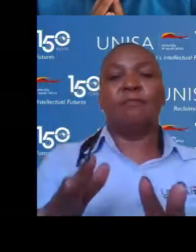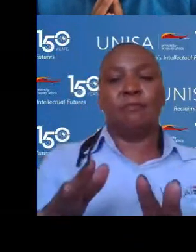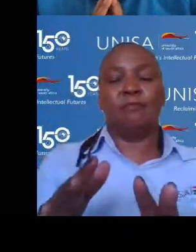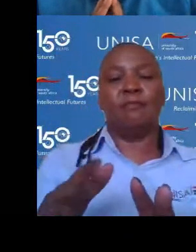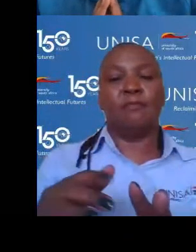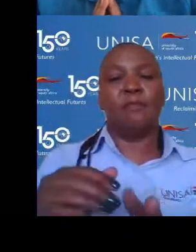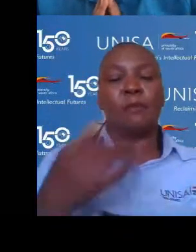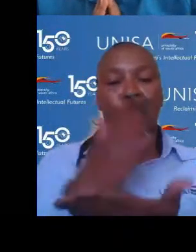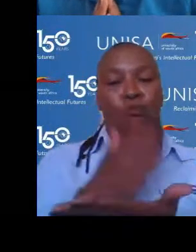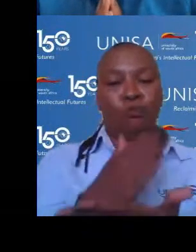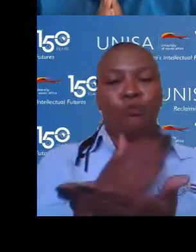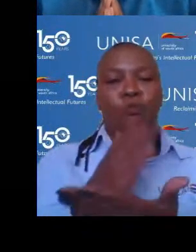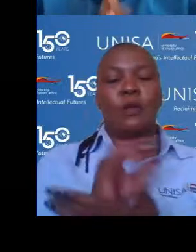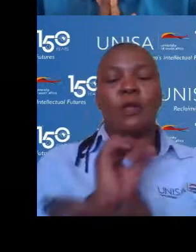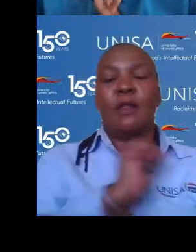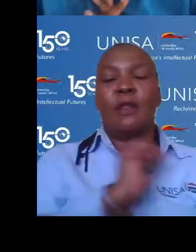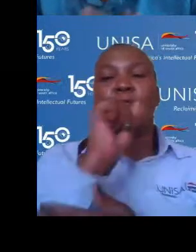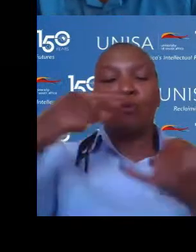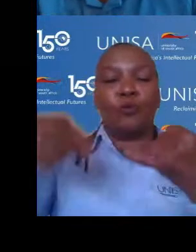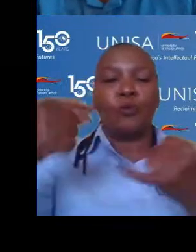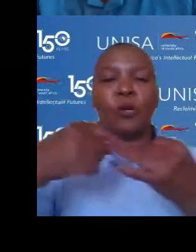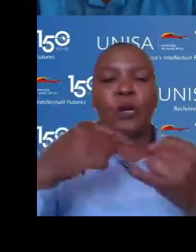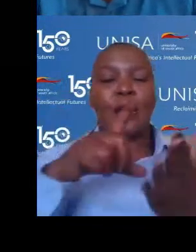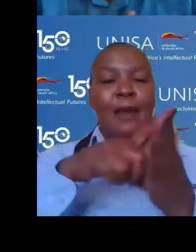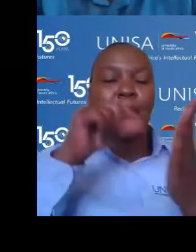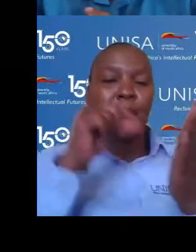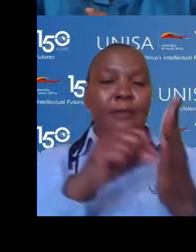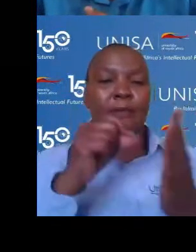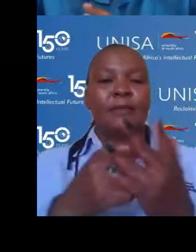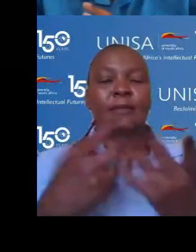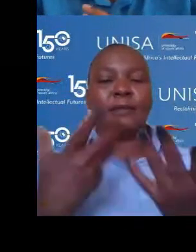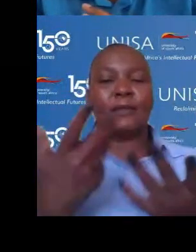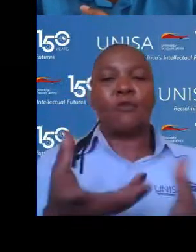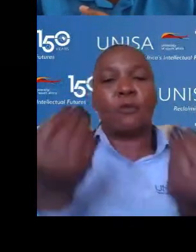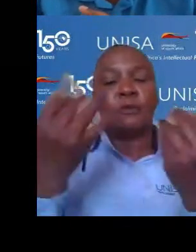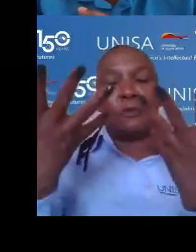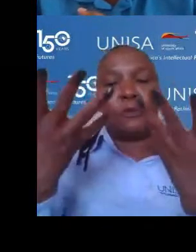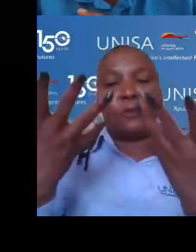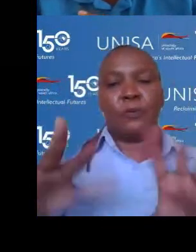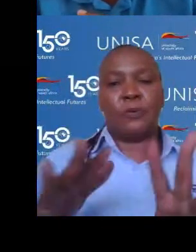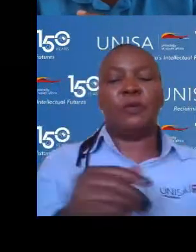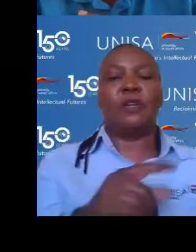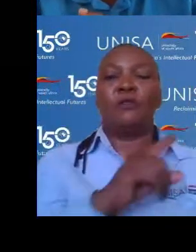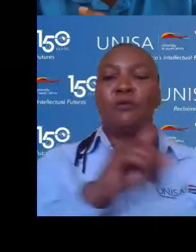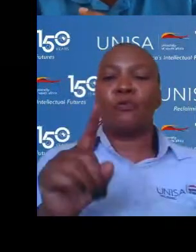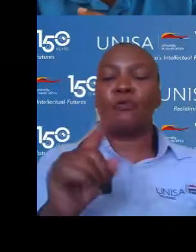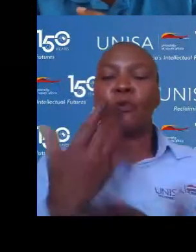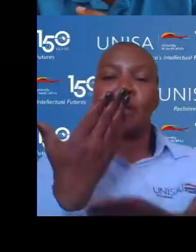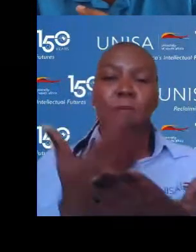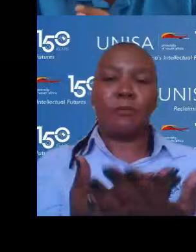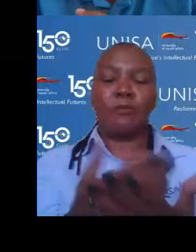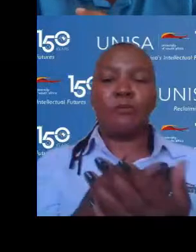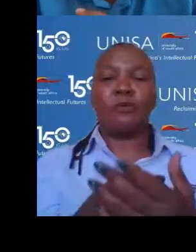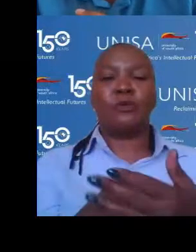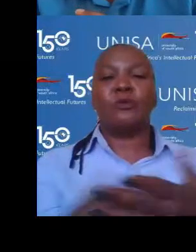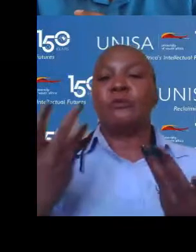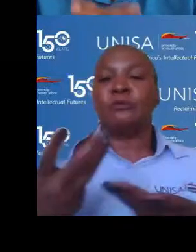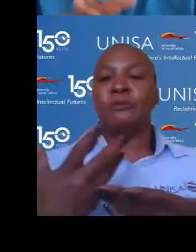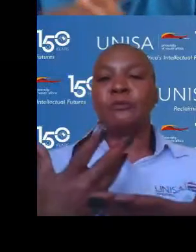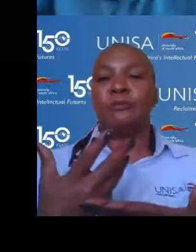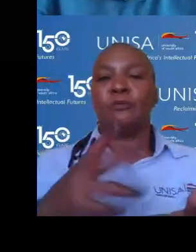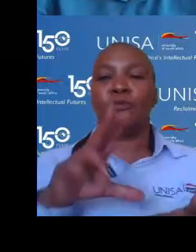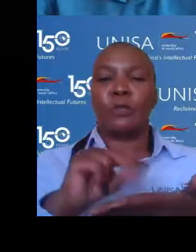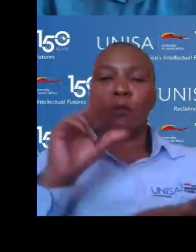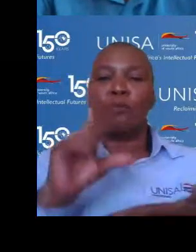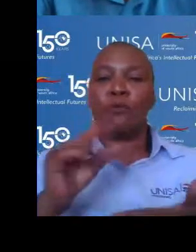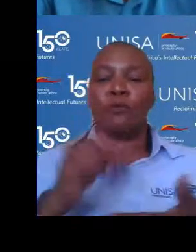your tutorial letters, hard copy tutorial letters, or those that you were able to download on MyUNISA, you may